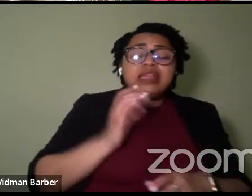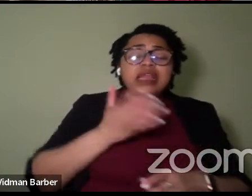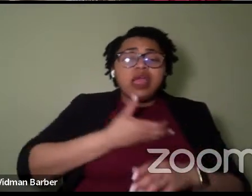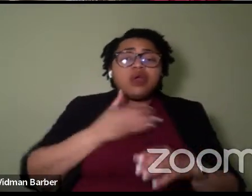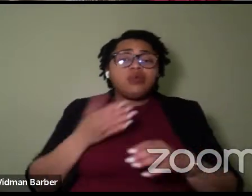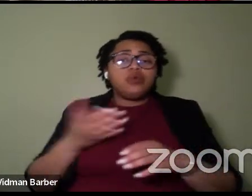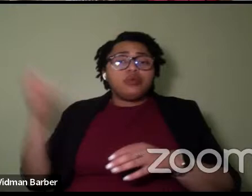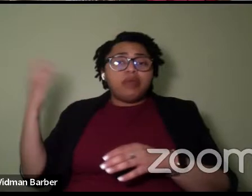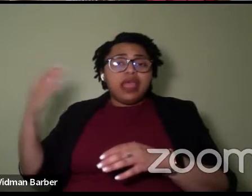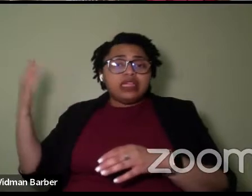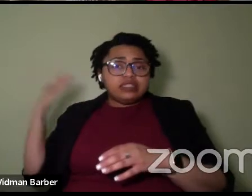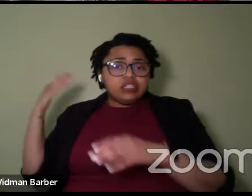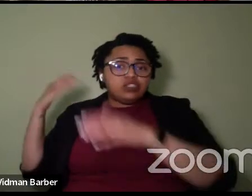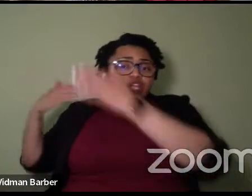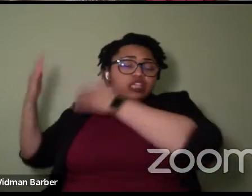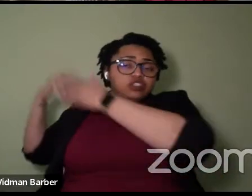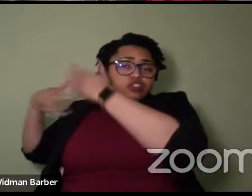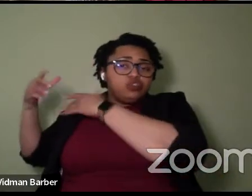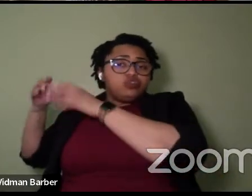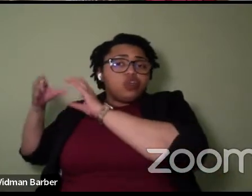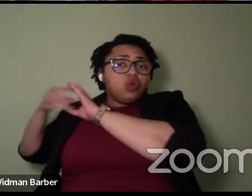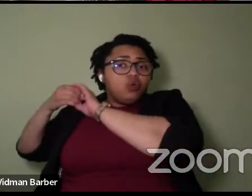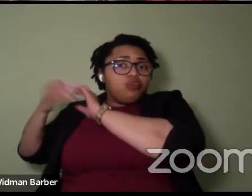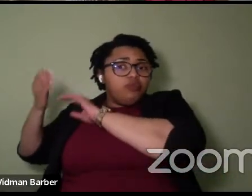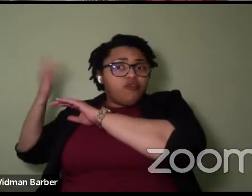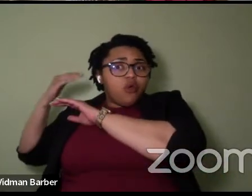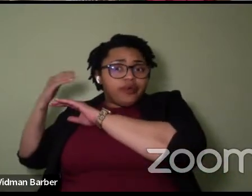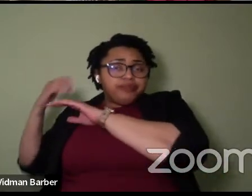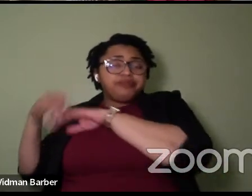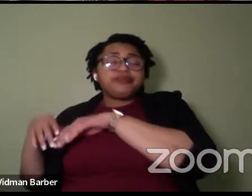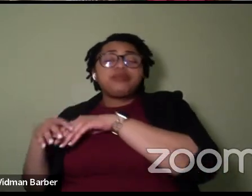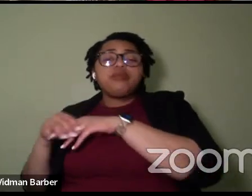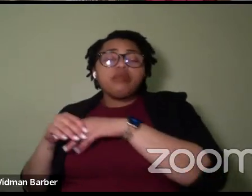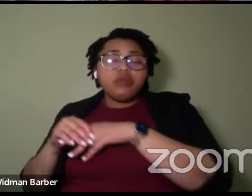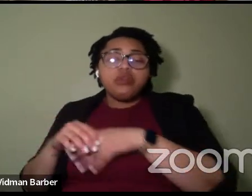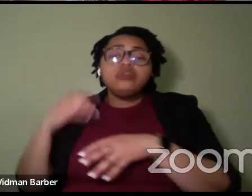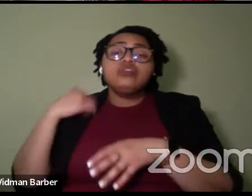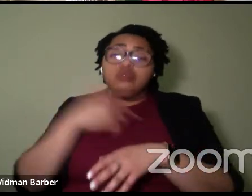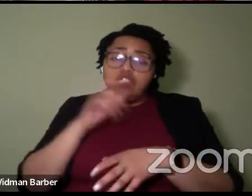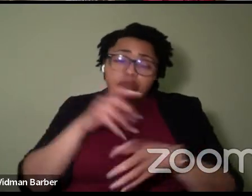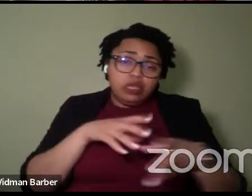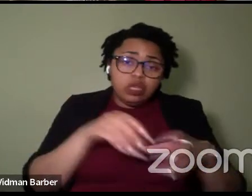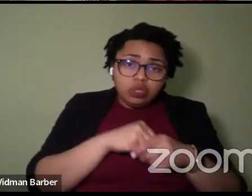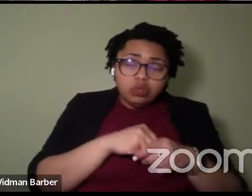our perspectives, as opposed to our being included in the dominant narratives.